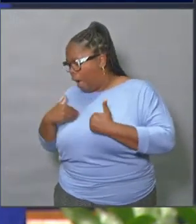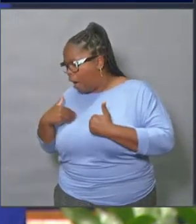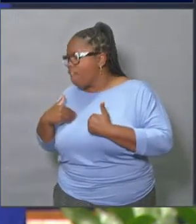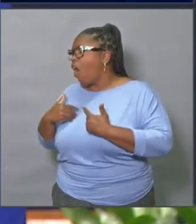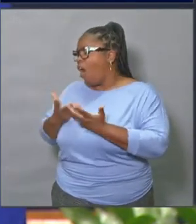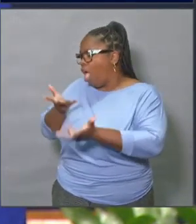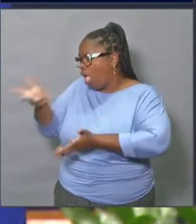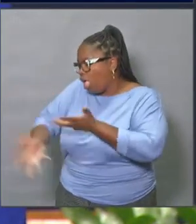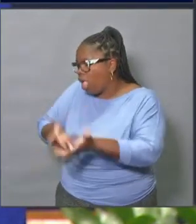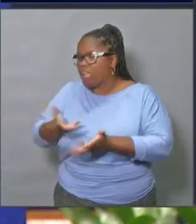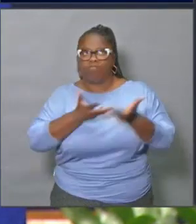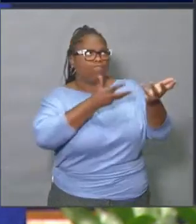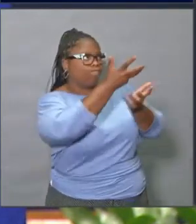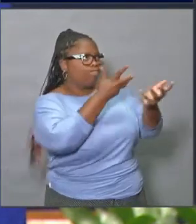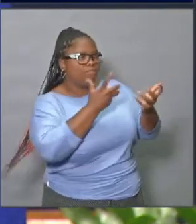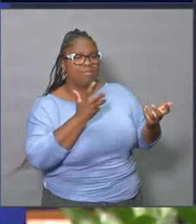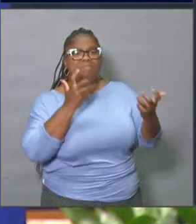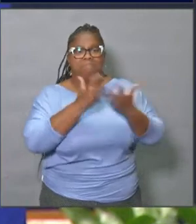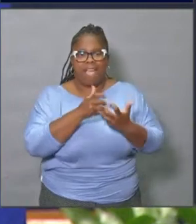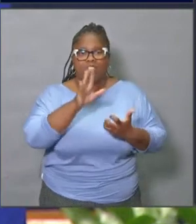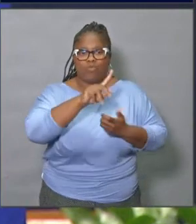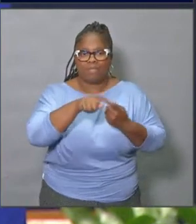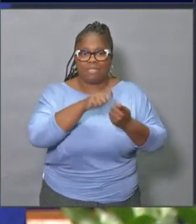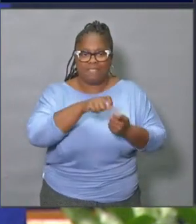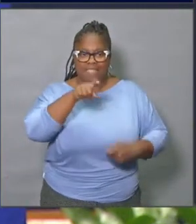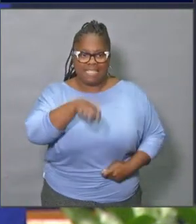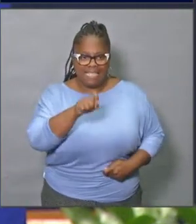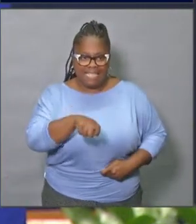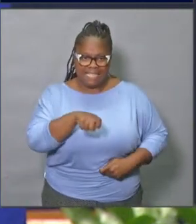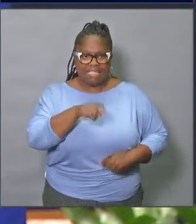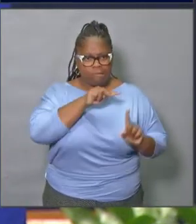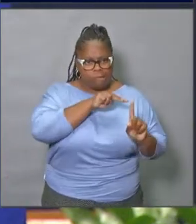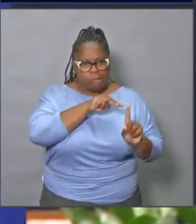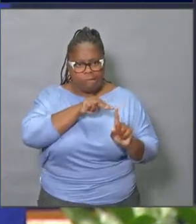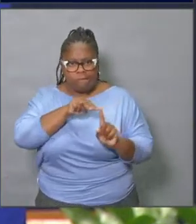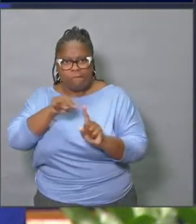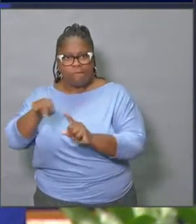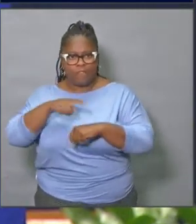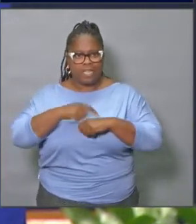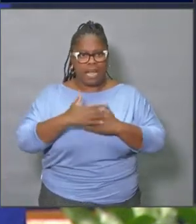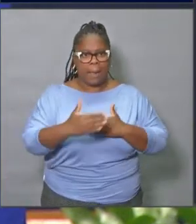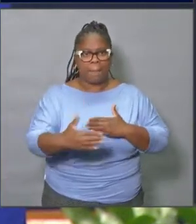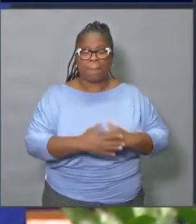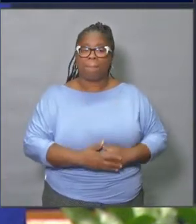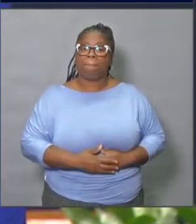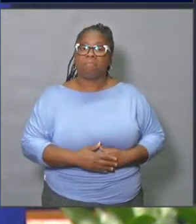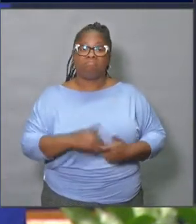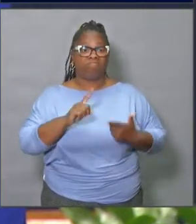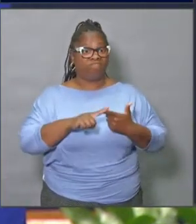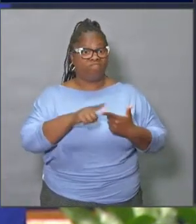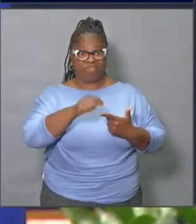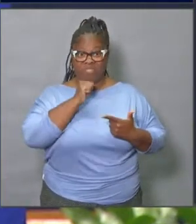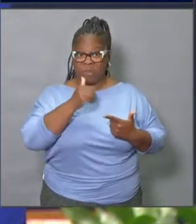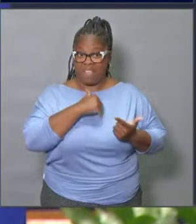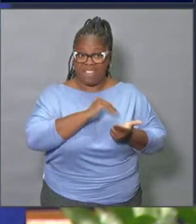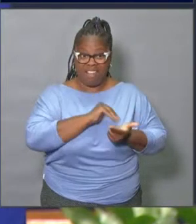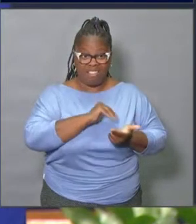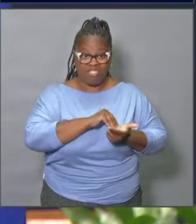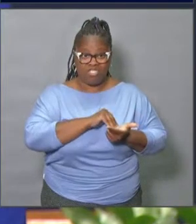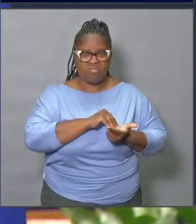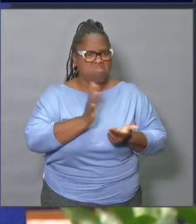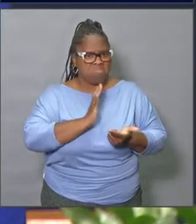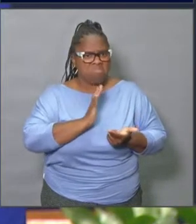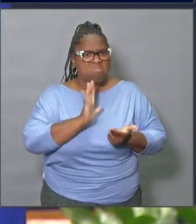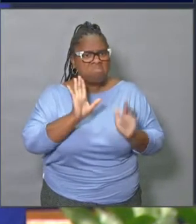able to tailor that advice to your specific circumstance and track your results over time. If you don't have a provider, you can receive care at any